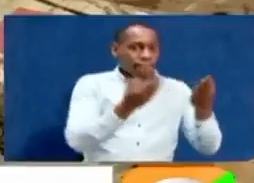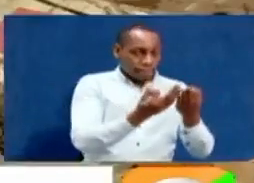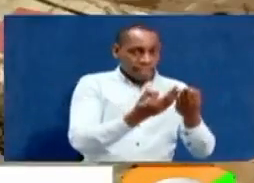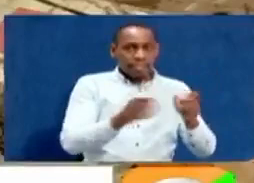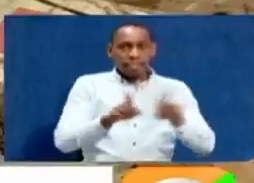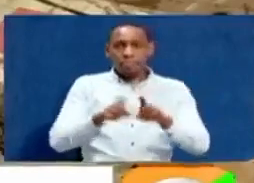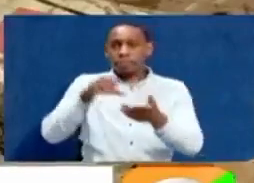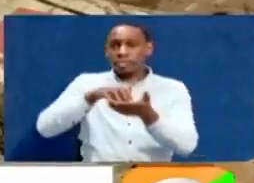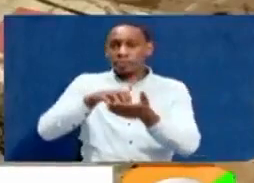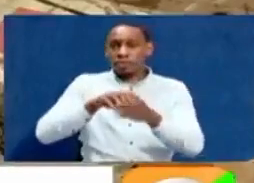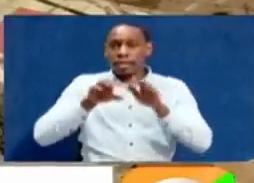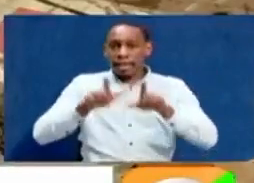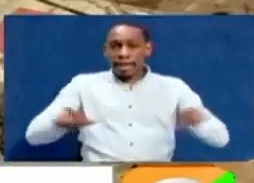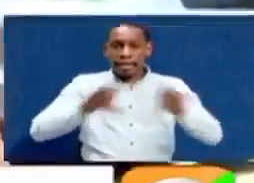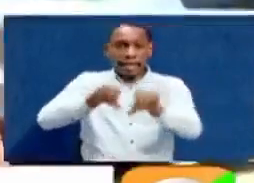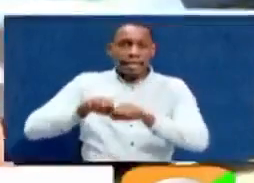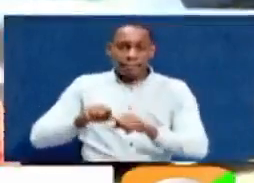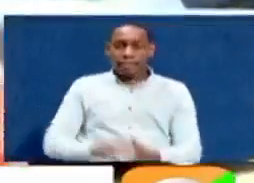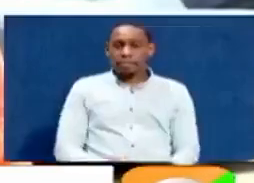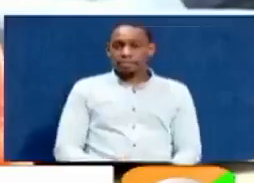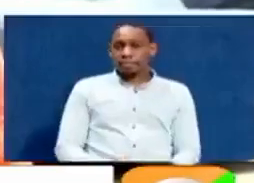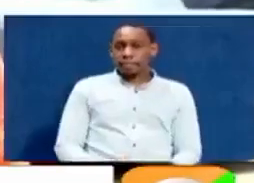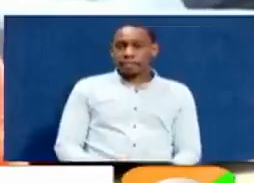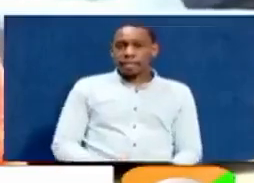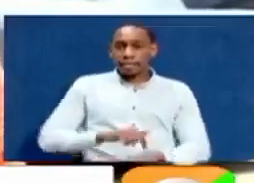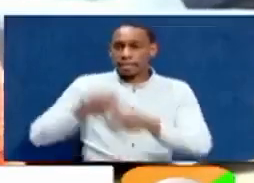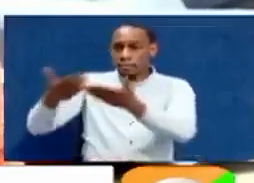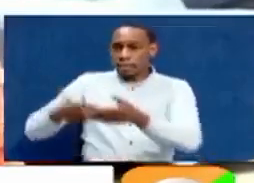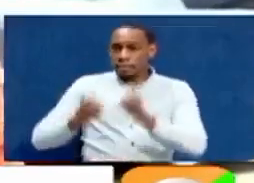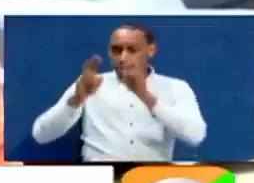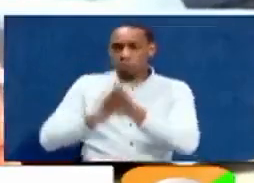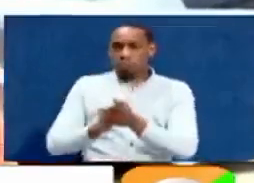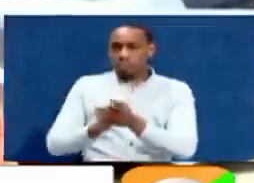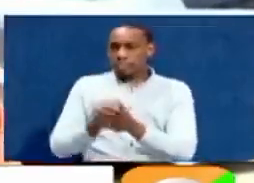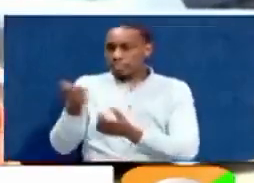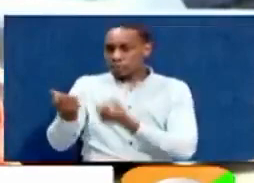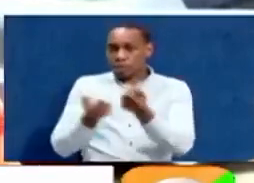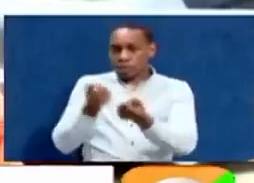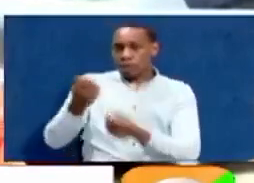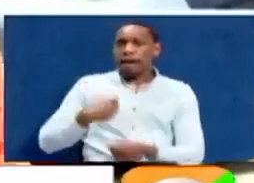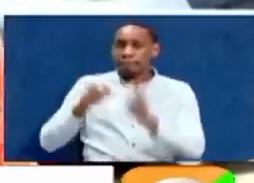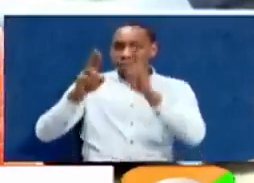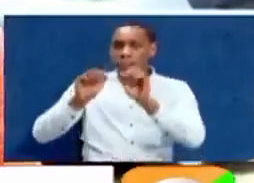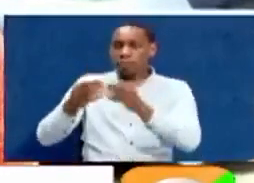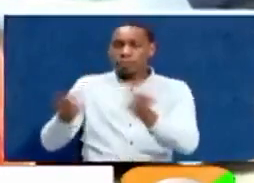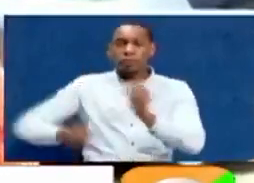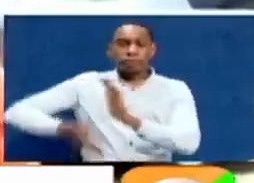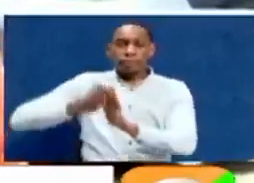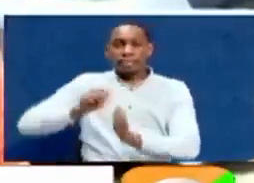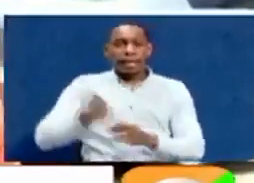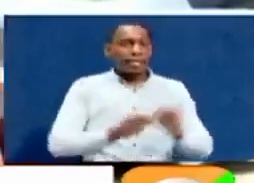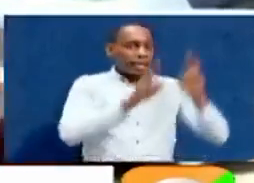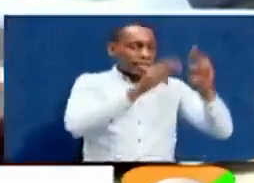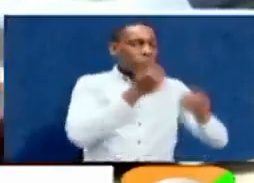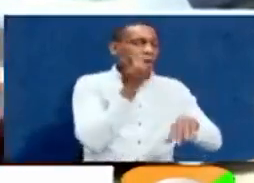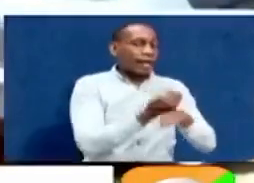familia na visa vya unyakuzi wa ardhi. As we receive these issues, we are isolated. Because there will be issues you can resolve instantly. There are issues that